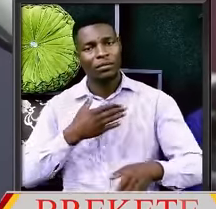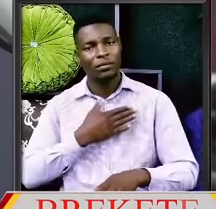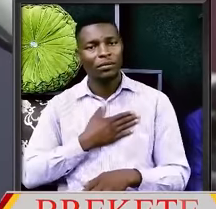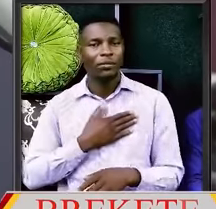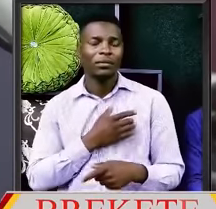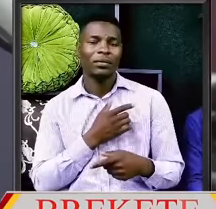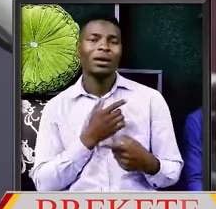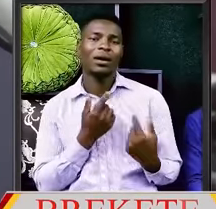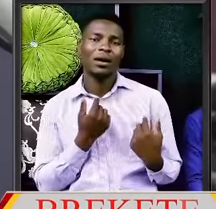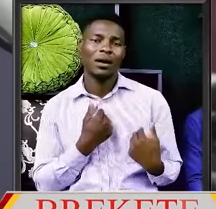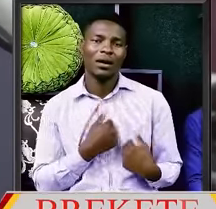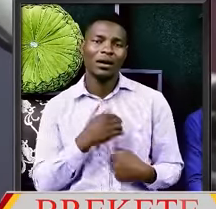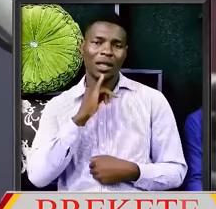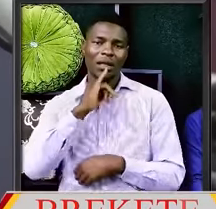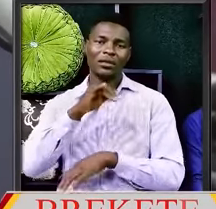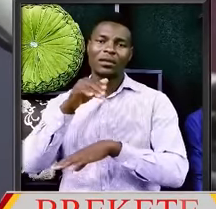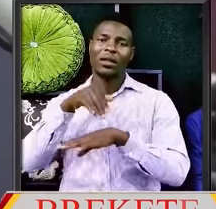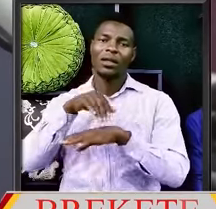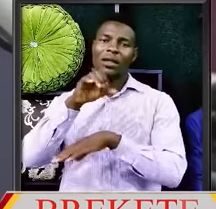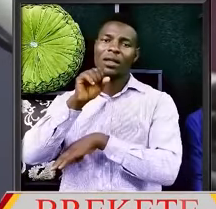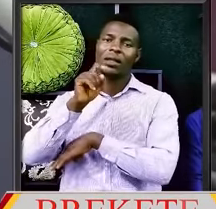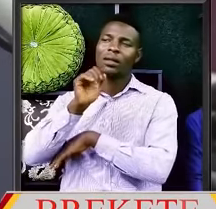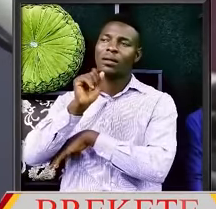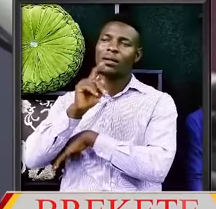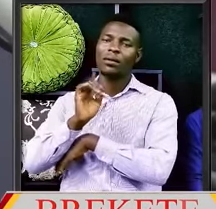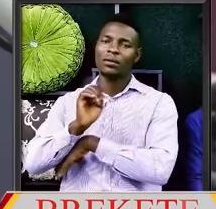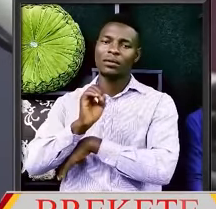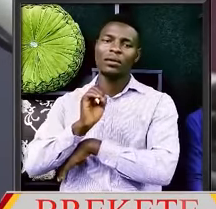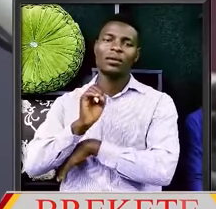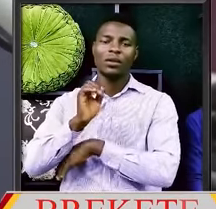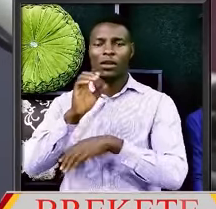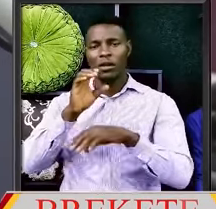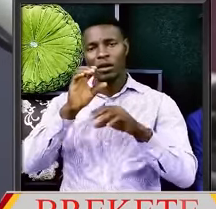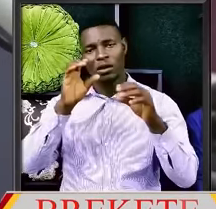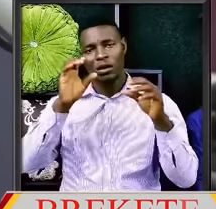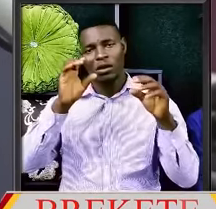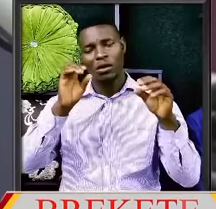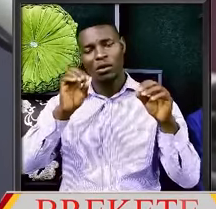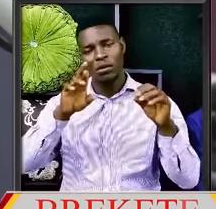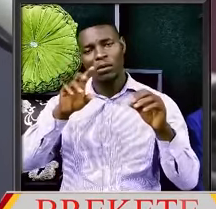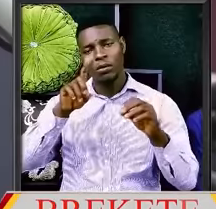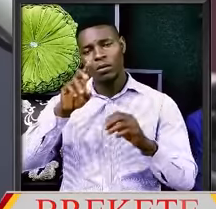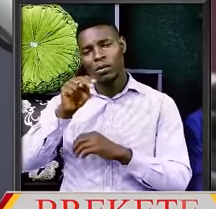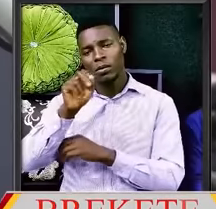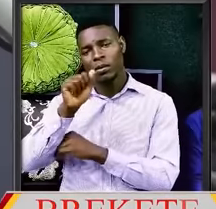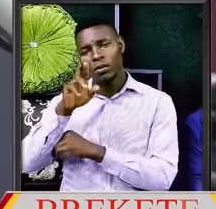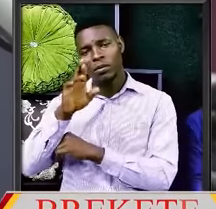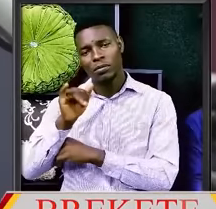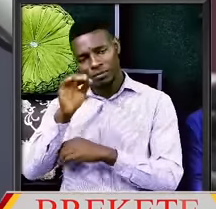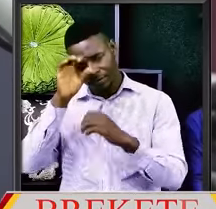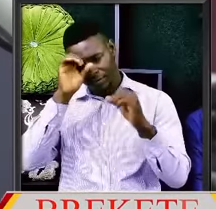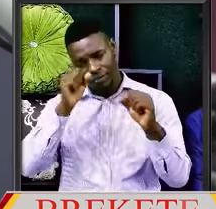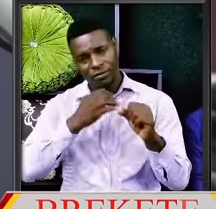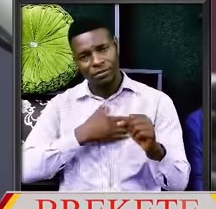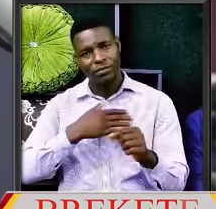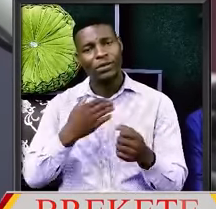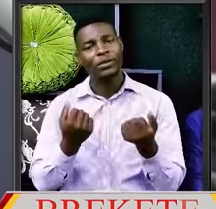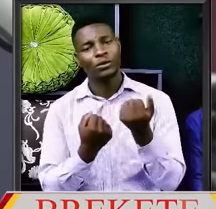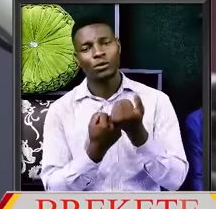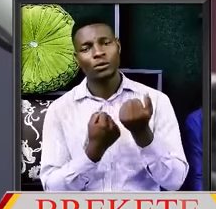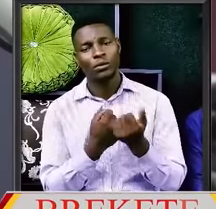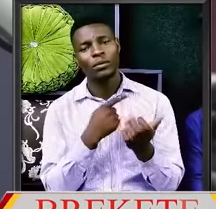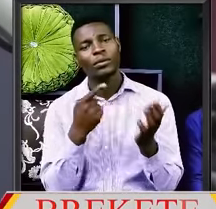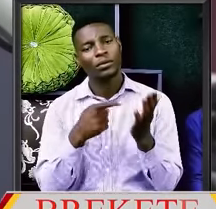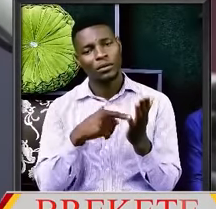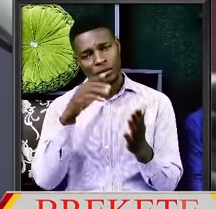is at stake, my ordinary president. God, ma'am. I need that. It's okay. I need that, my ordinary president. Stop for this boy. Yes, ma'am. Stop for